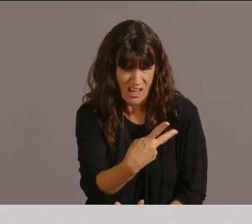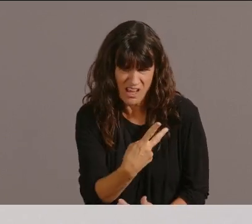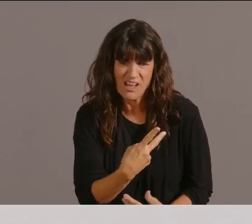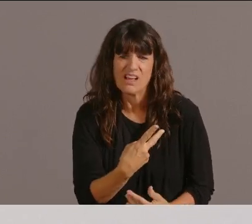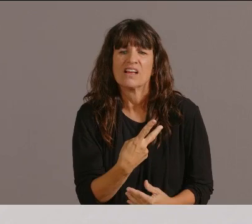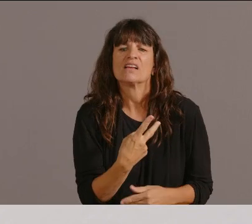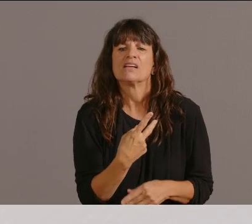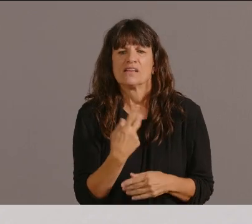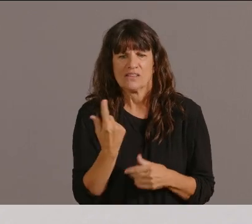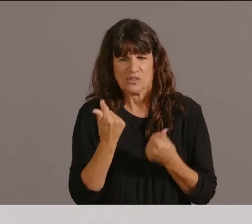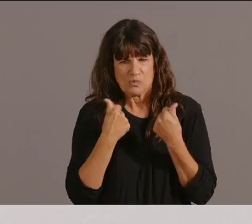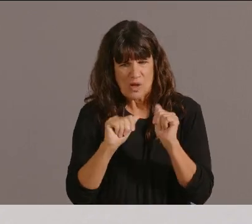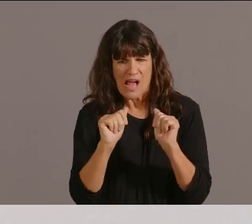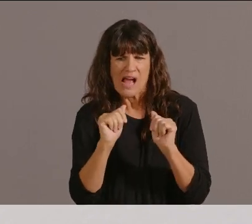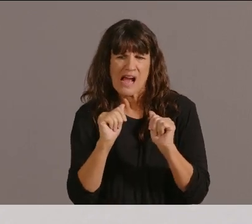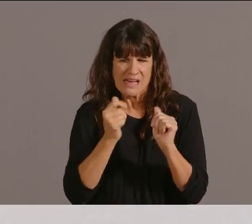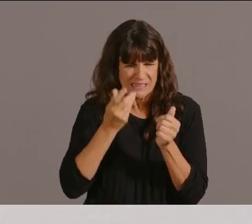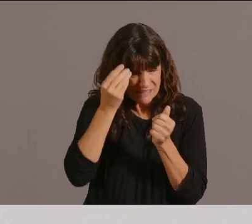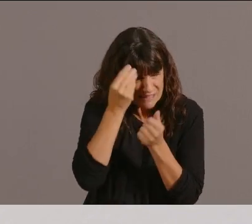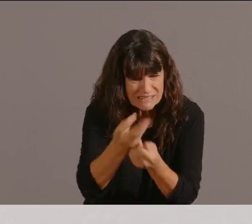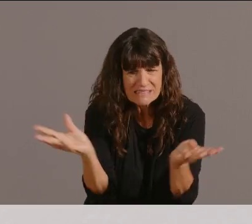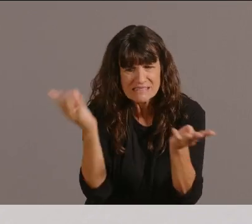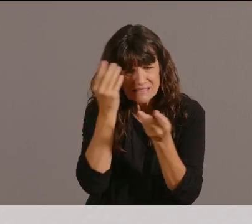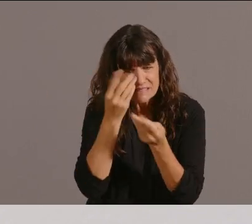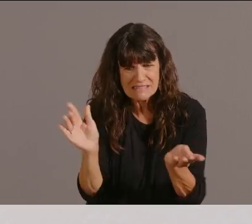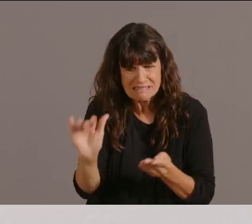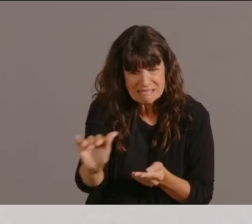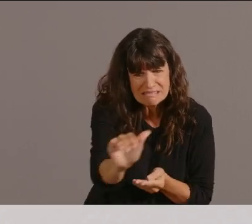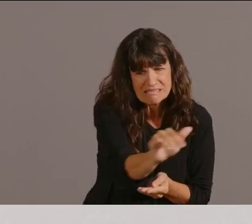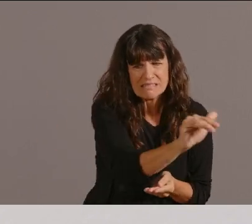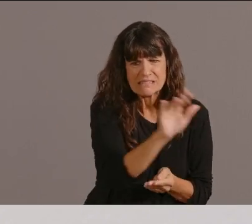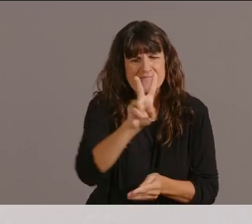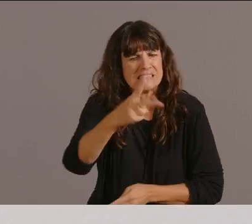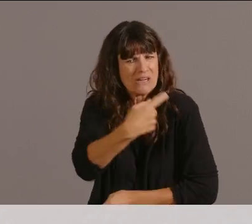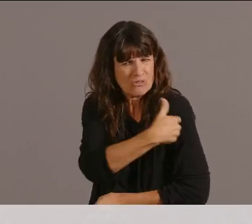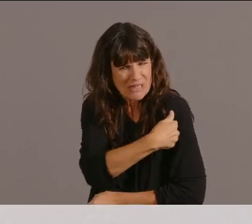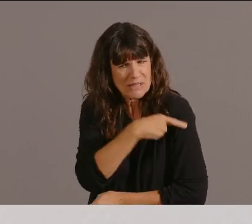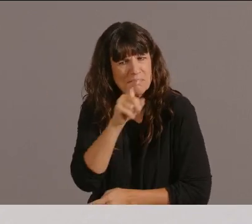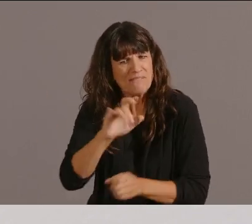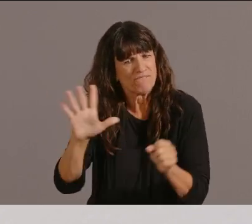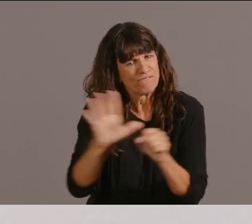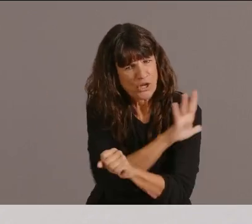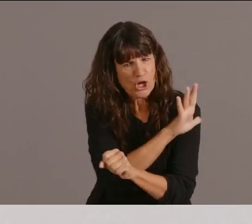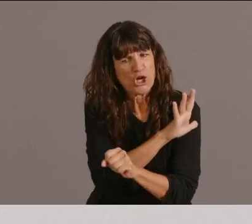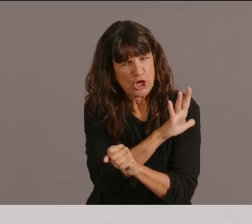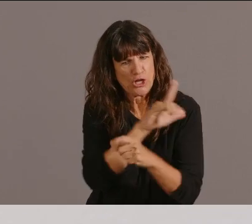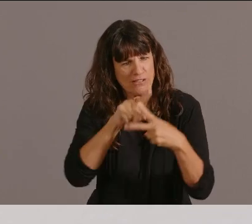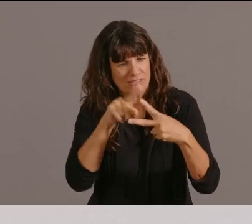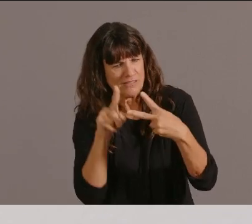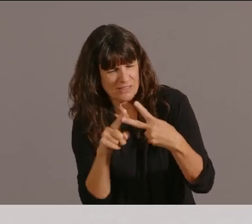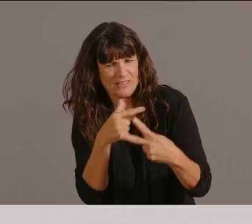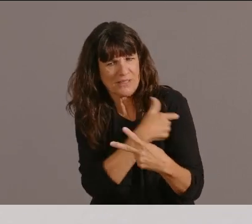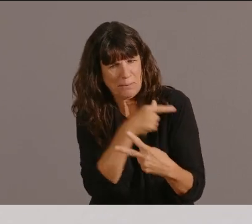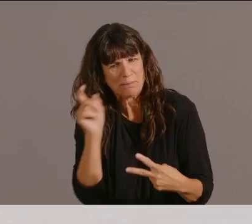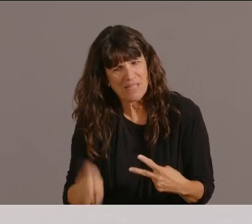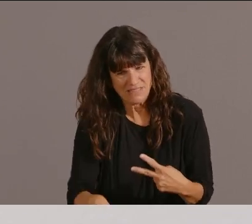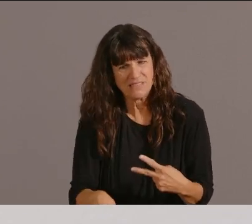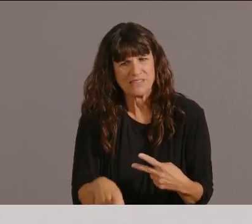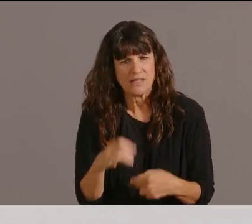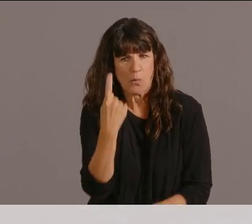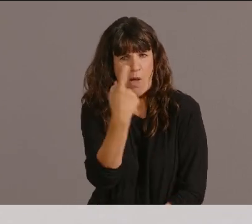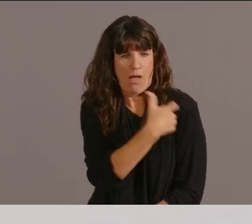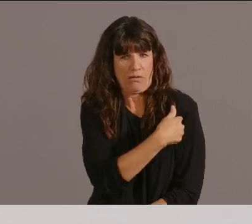order to be fully protected. Now, we know that one dose provides a certain level of coverage. We anticipate it's about 50 to